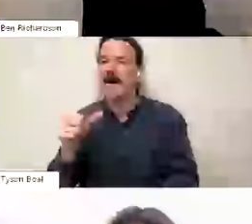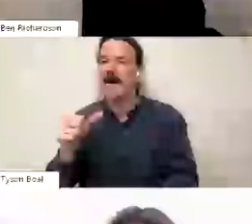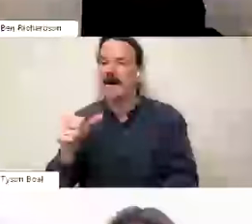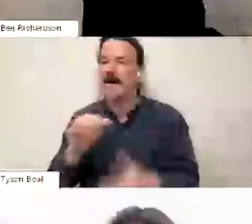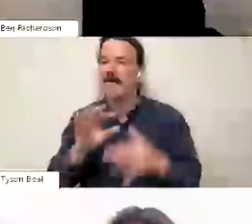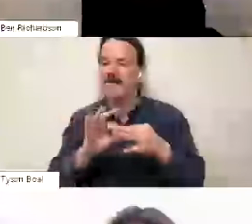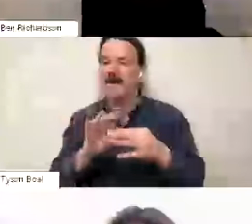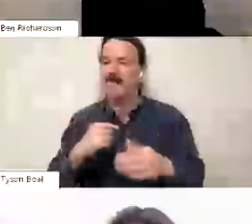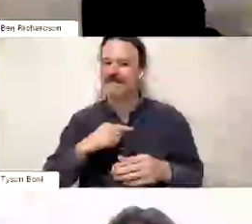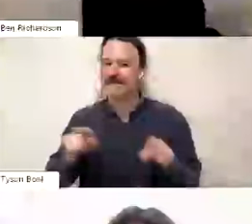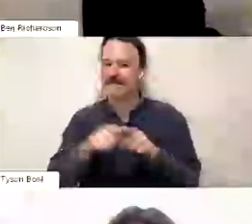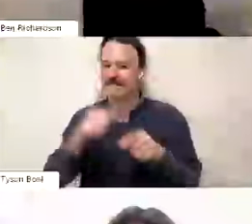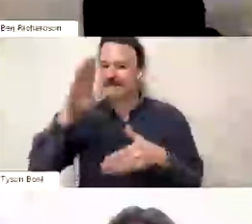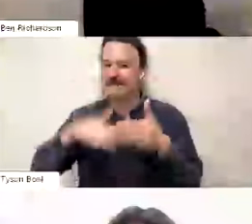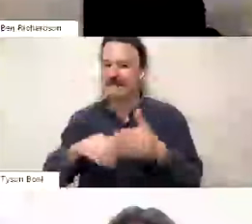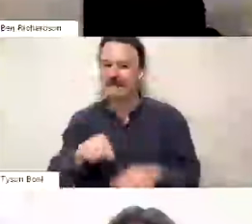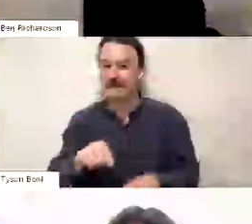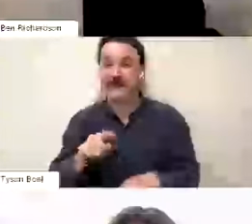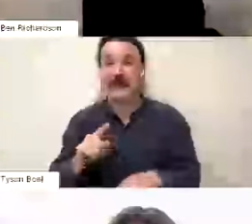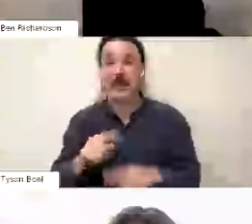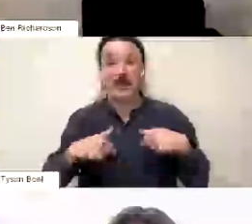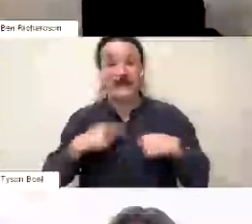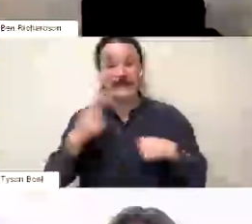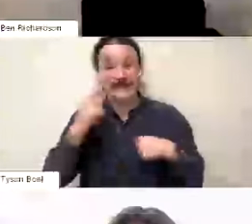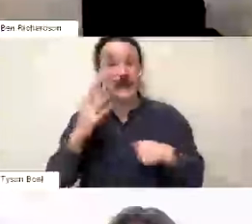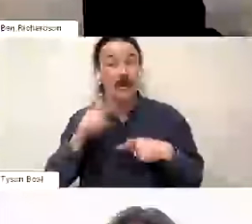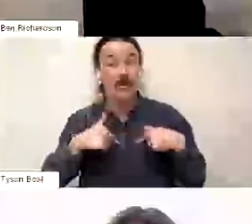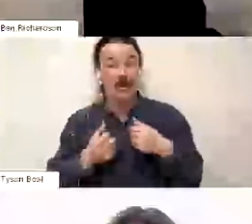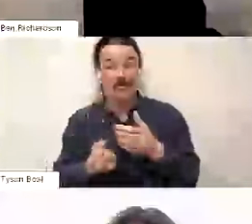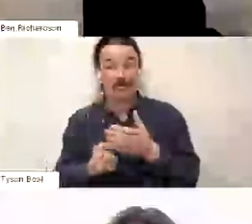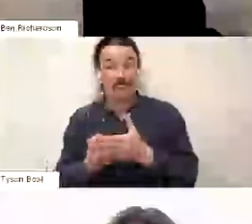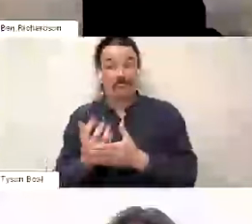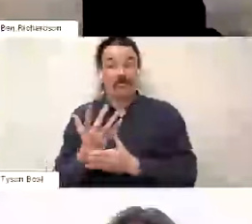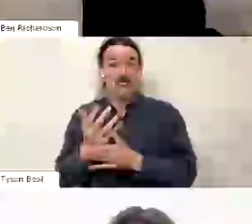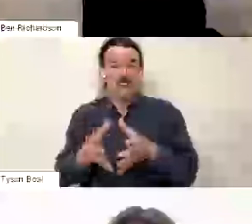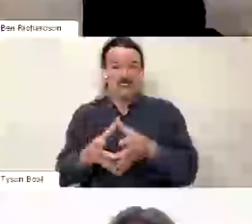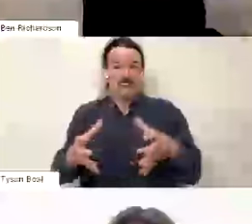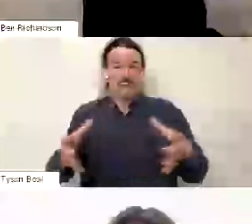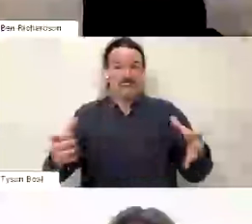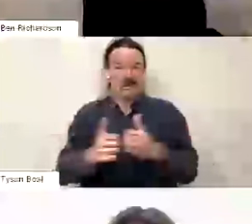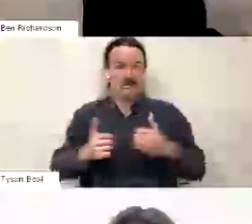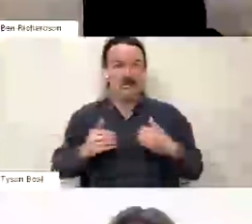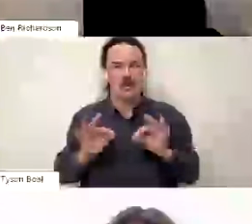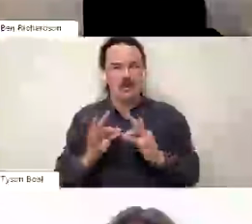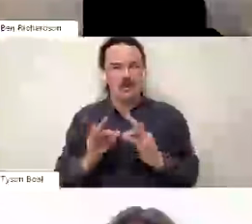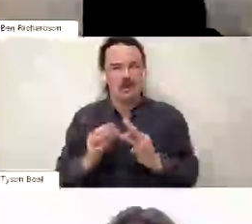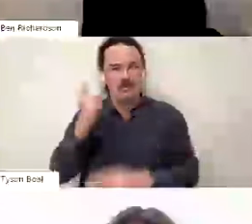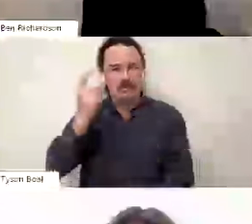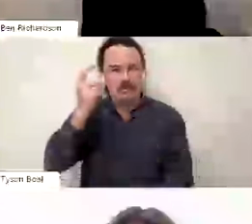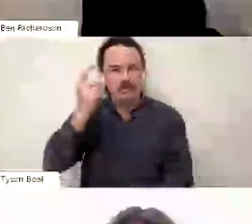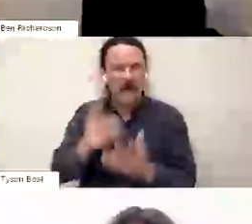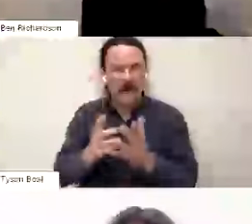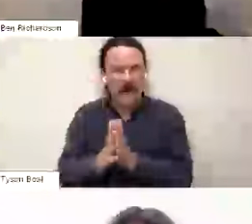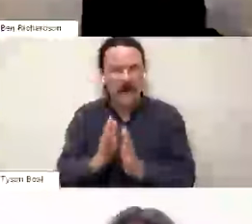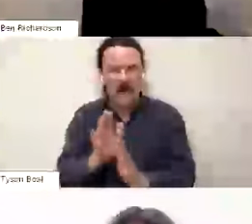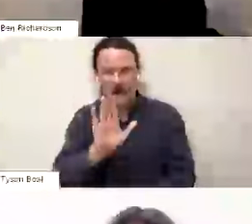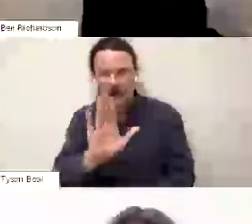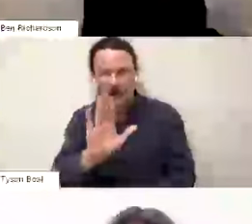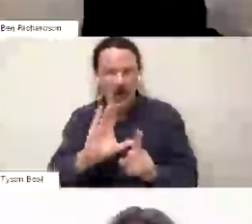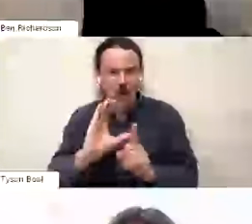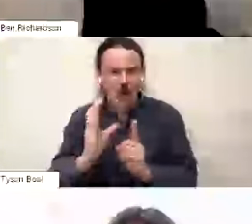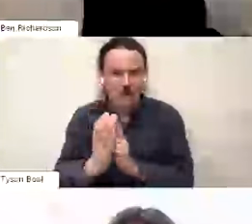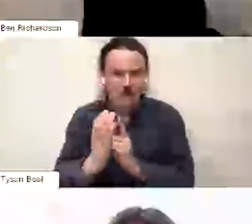we've noticed as we've grown as an organisation is, how do you maintain your culture and your